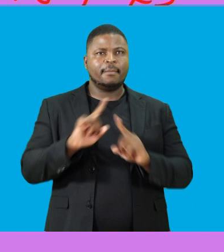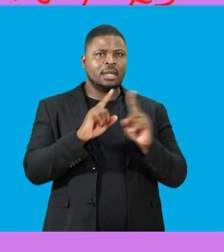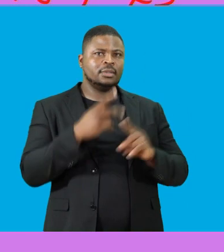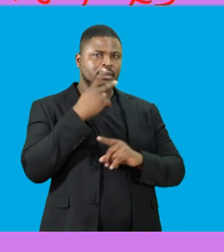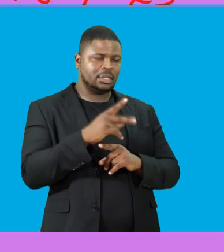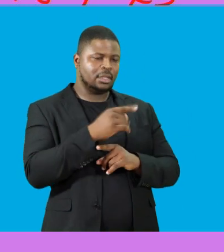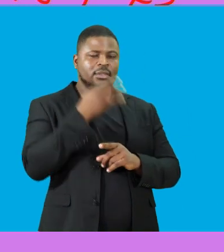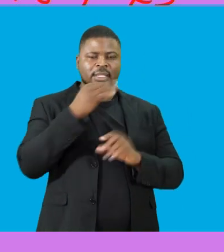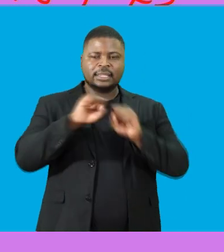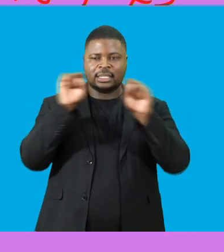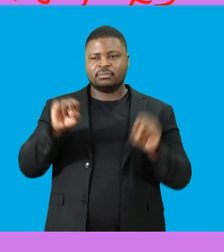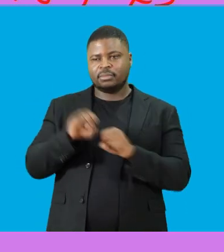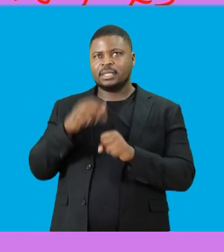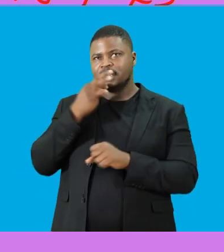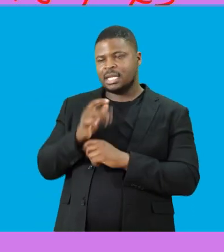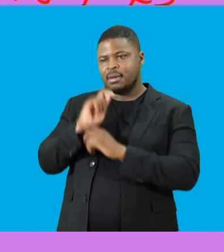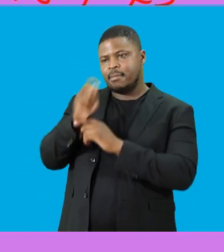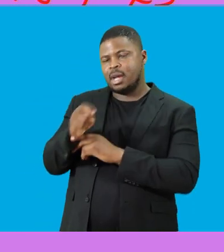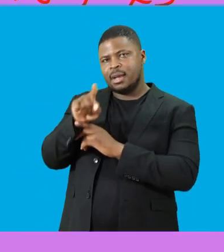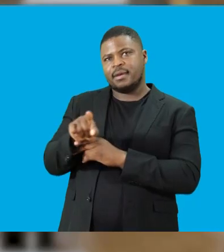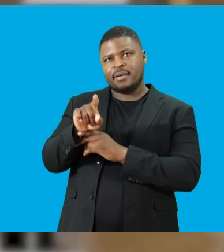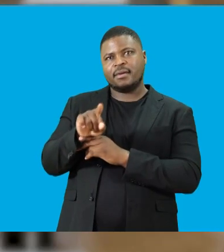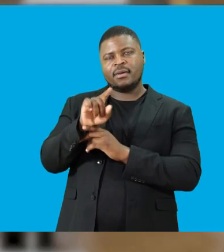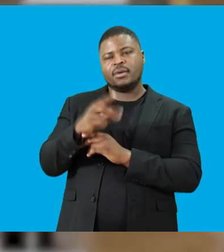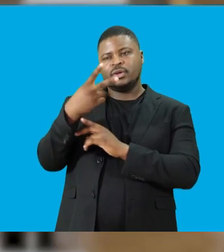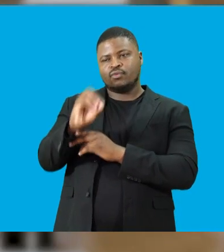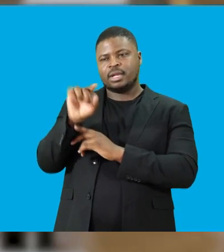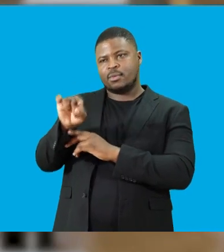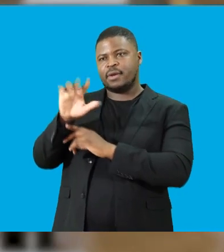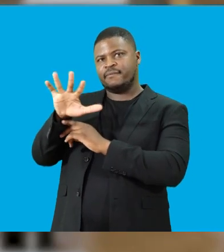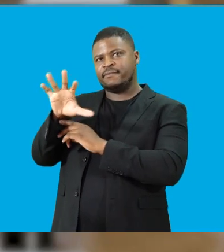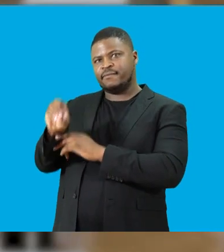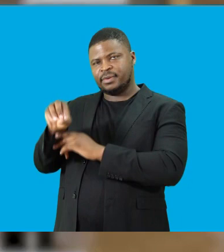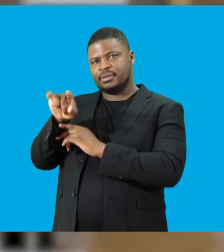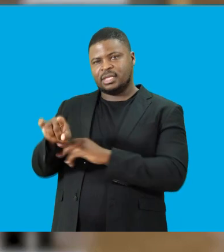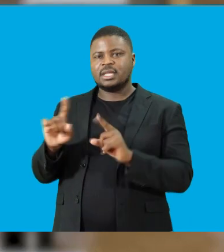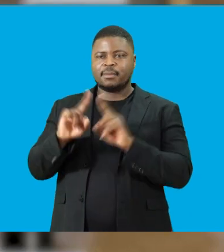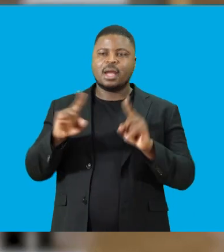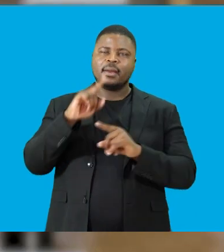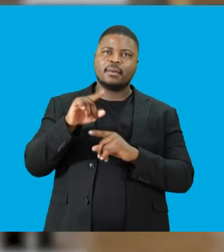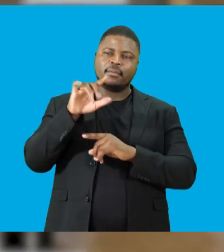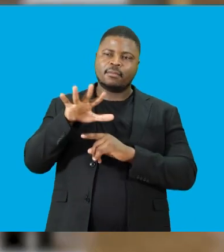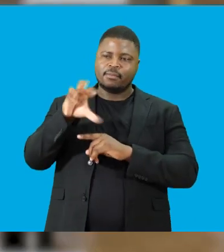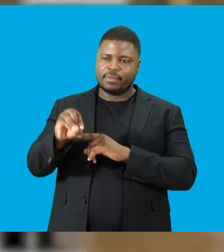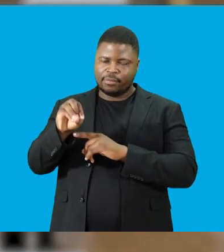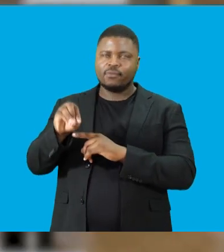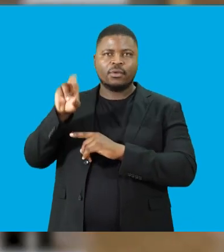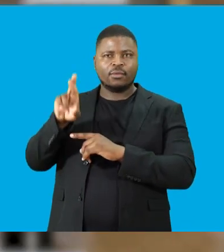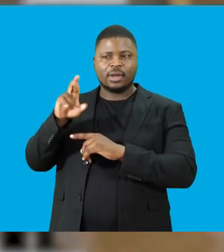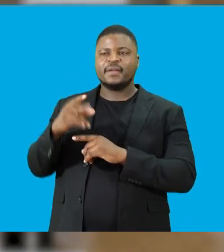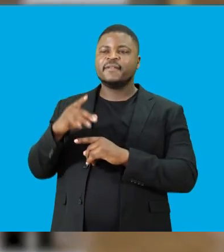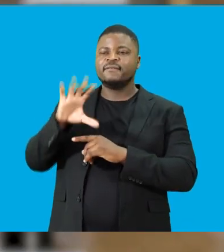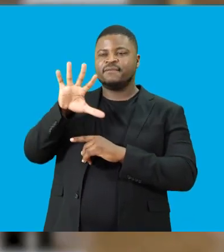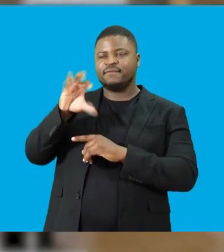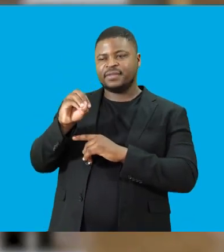she said she paid 20 rand 50 cents. So she was overcharged by an extra 50 cents. Therefore, the claim is what?